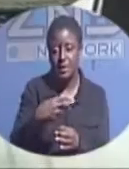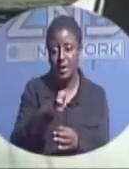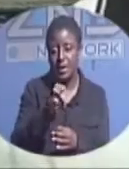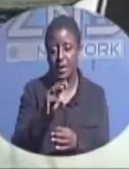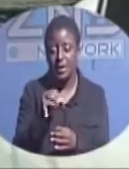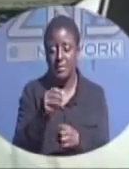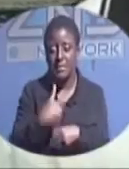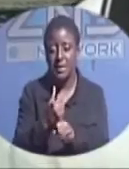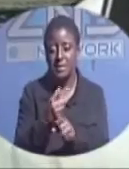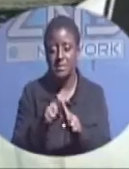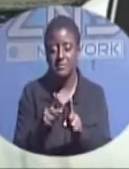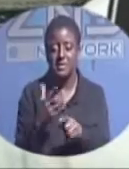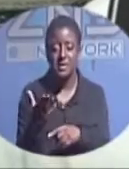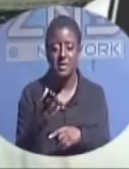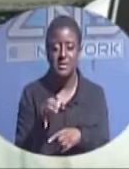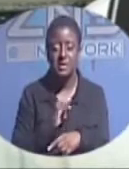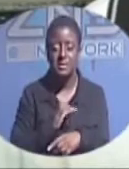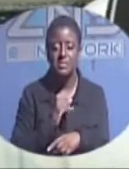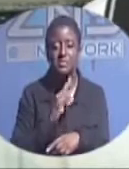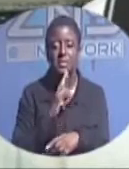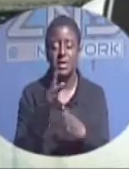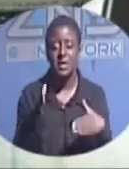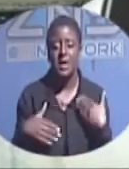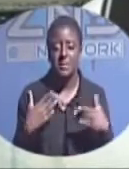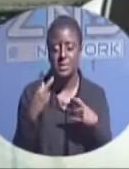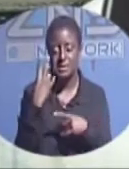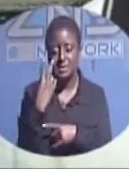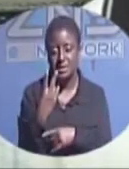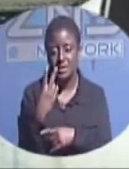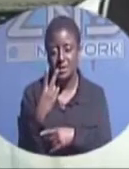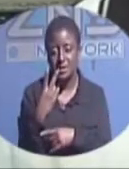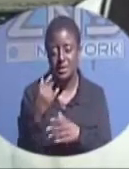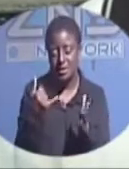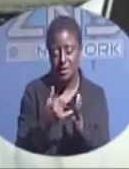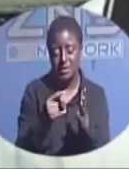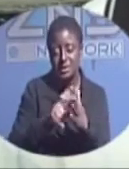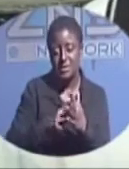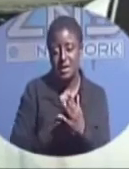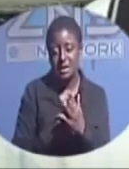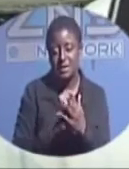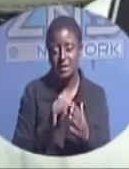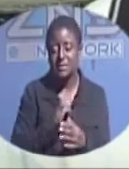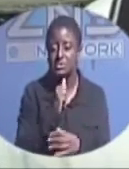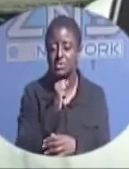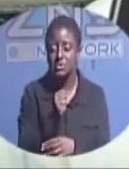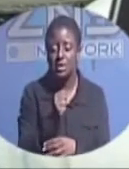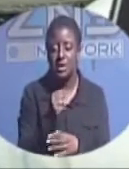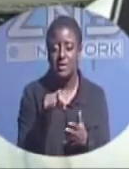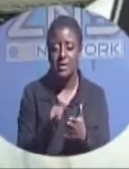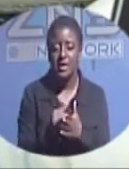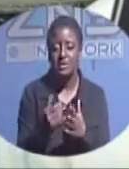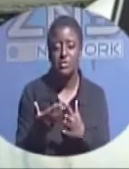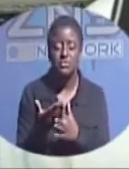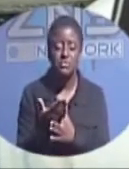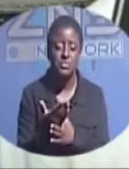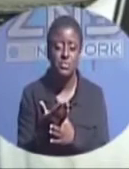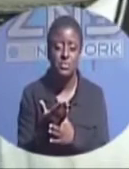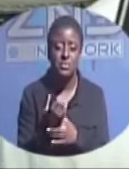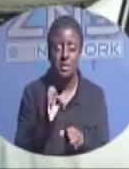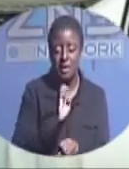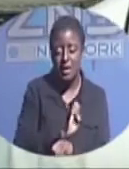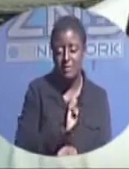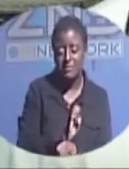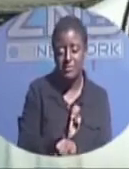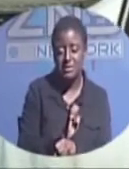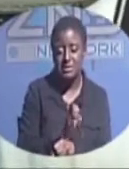Really. Happy to see it's starting. I'm sure that through the efforts